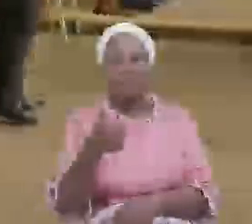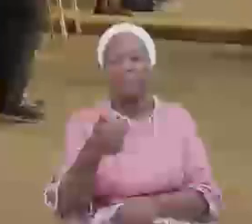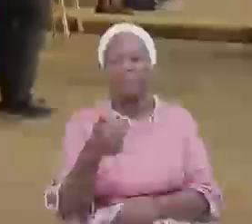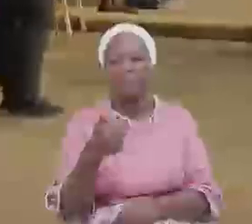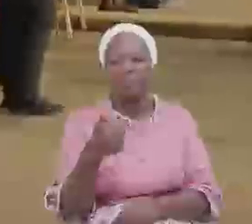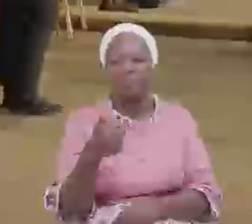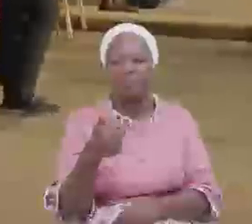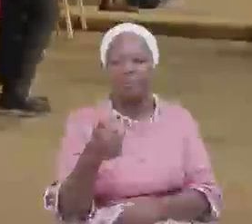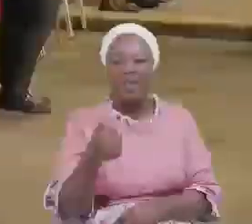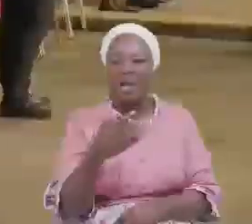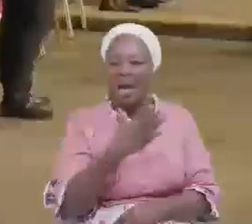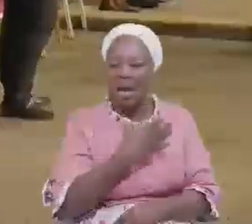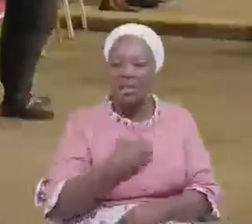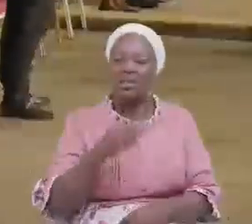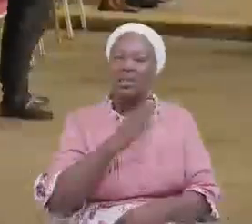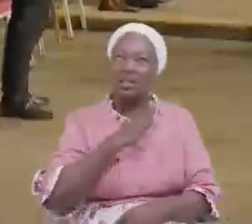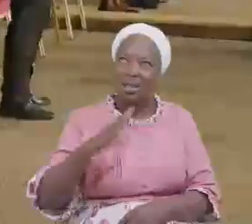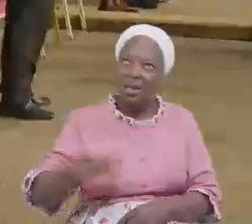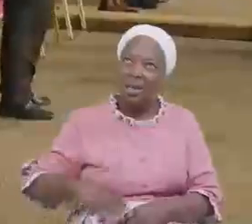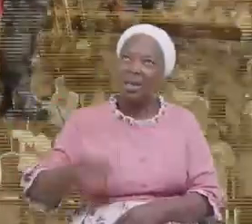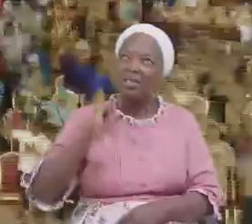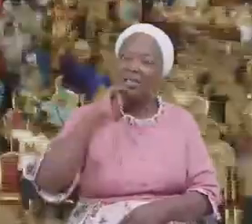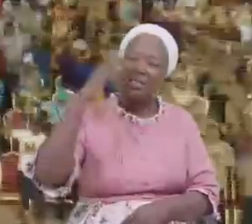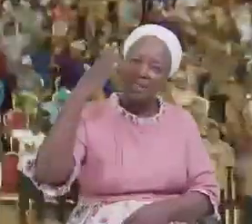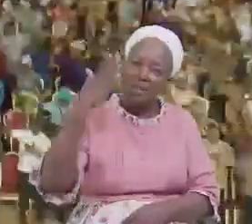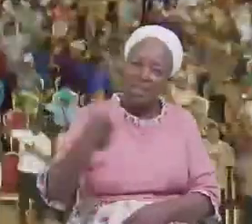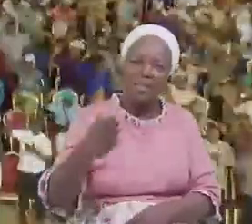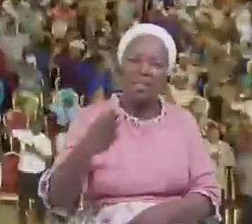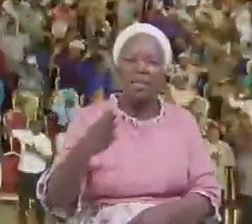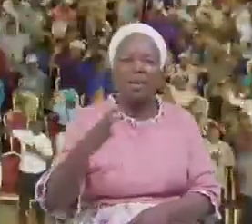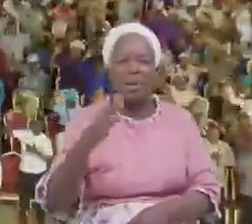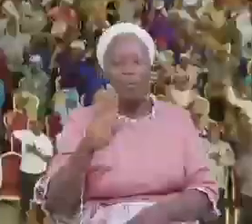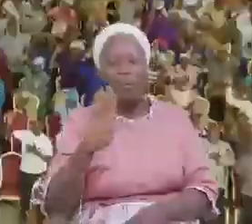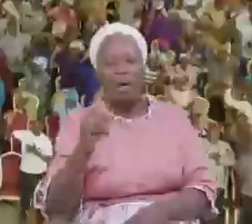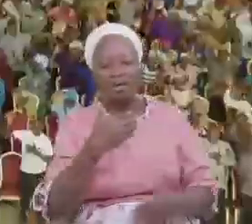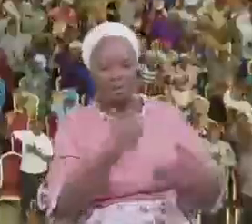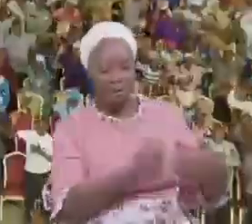and Christ is there by your side.